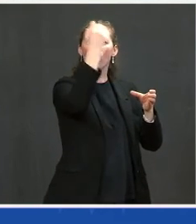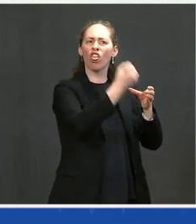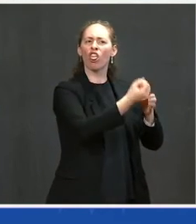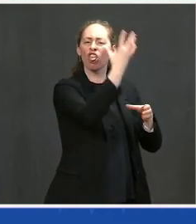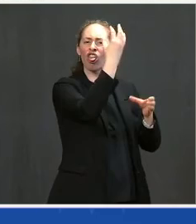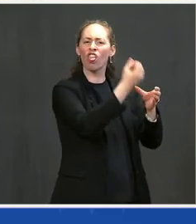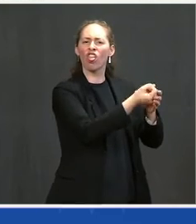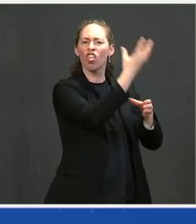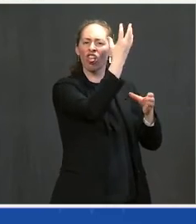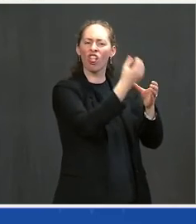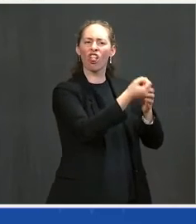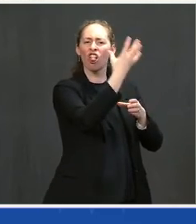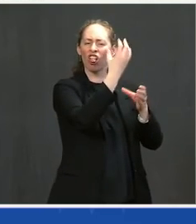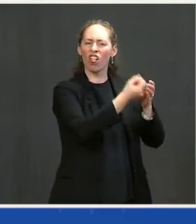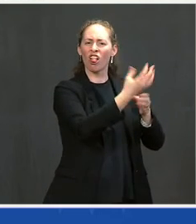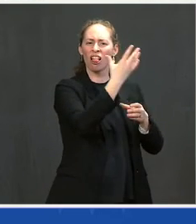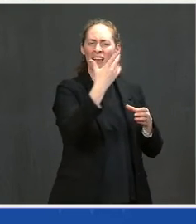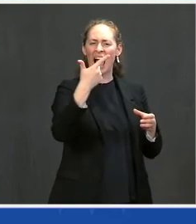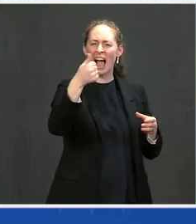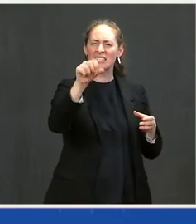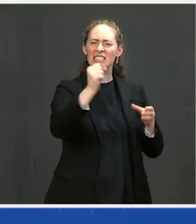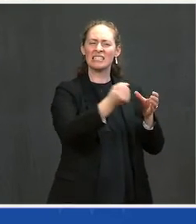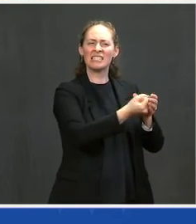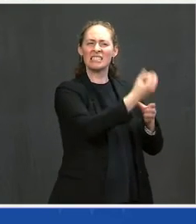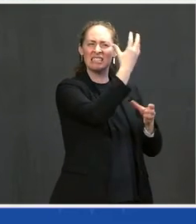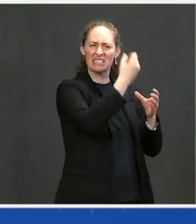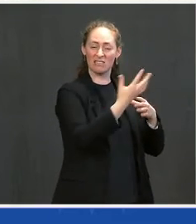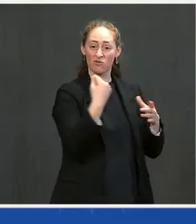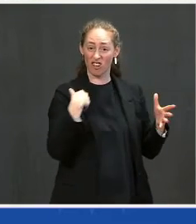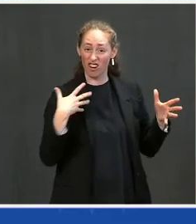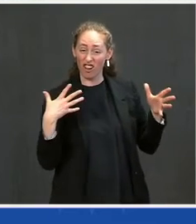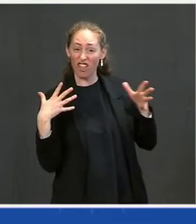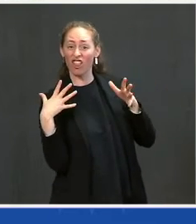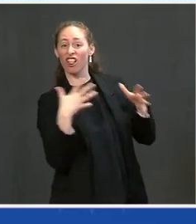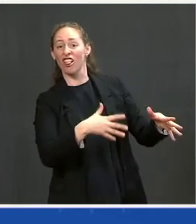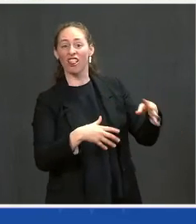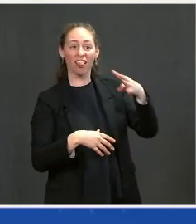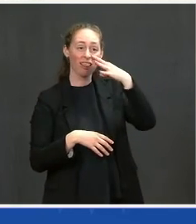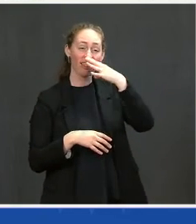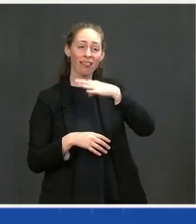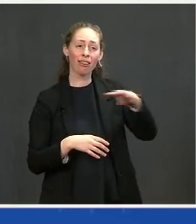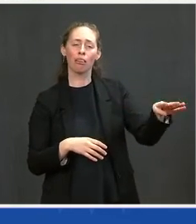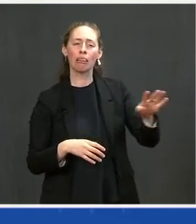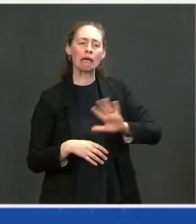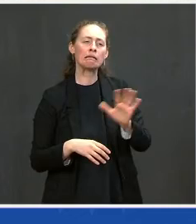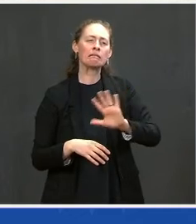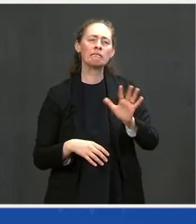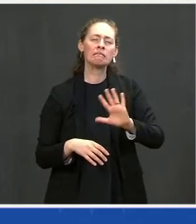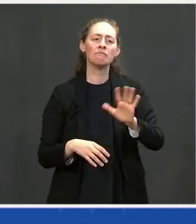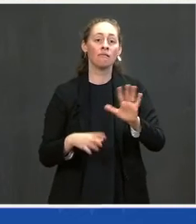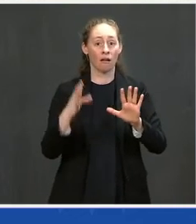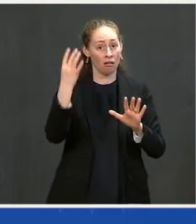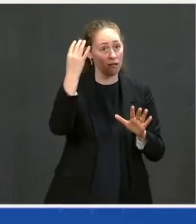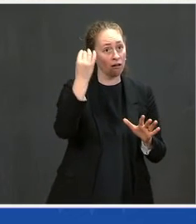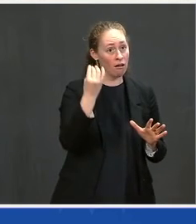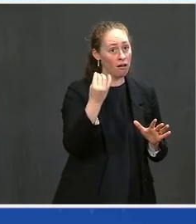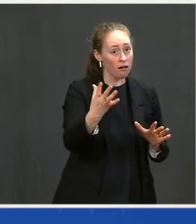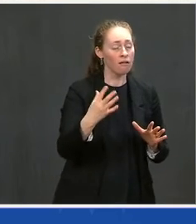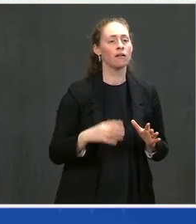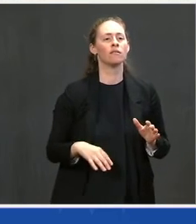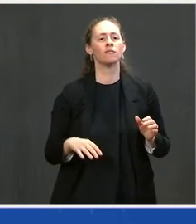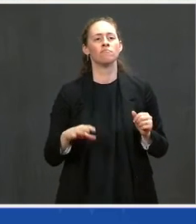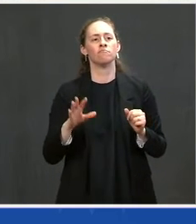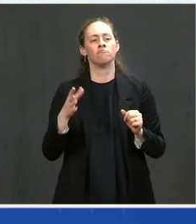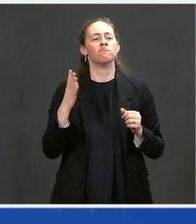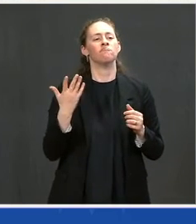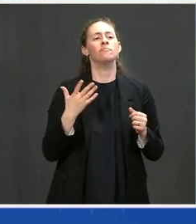What are we doing? And by the way, we can put as many pipe fitters and miners and